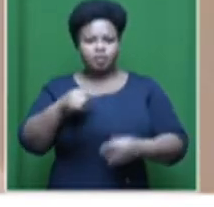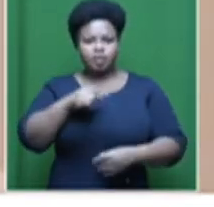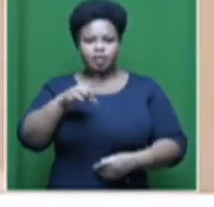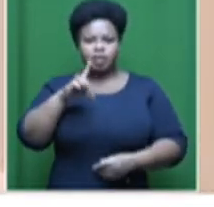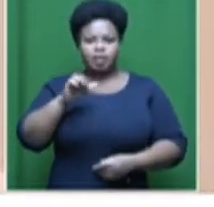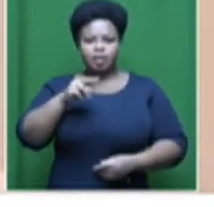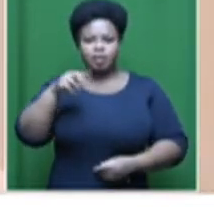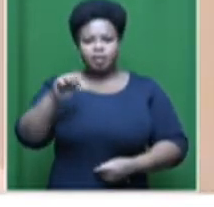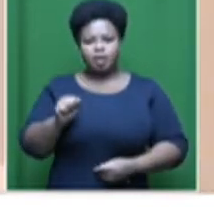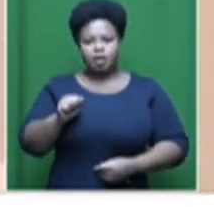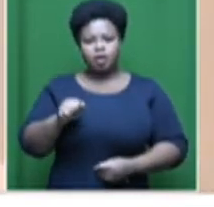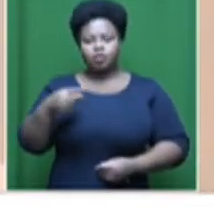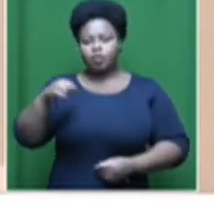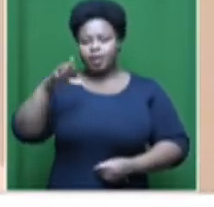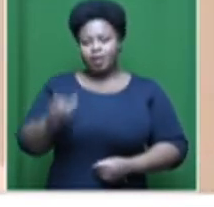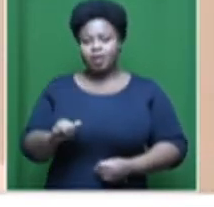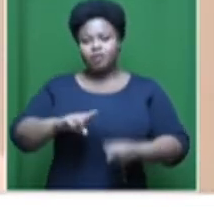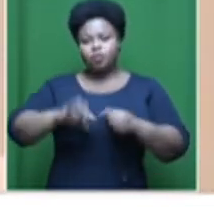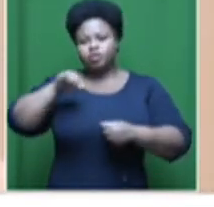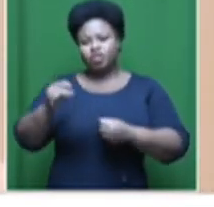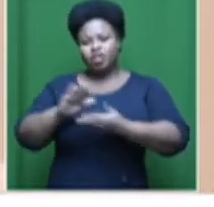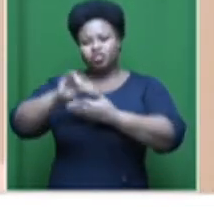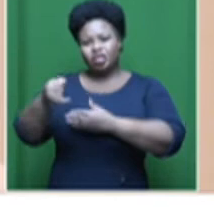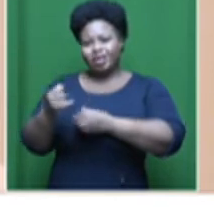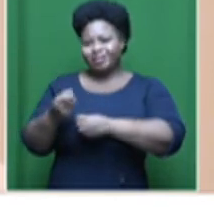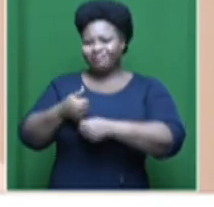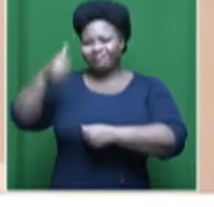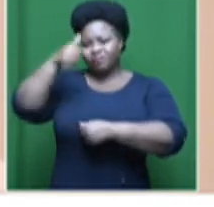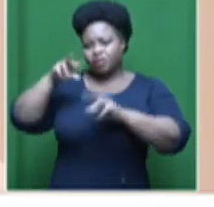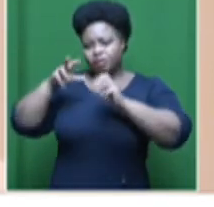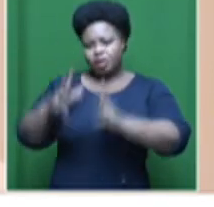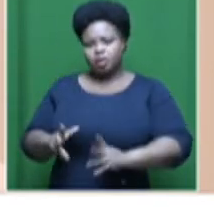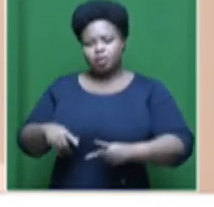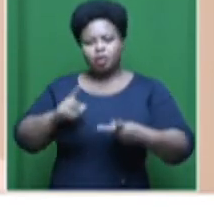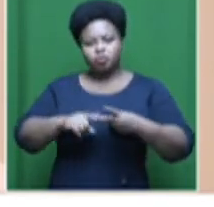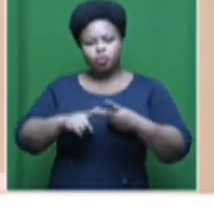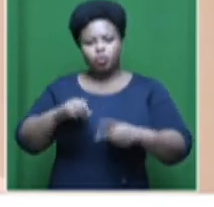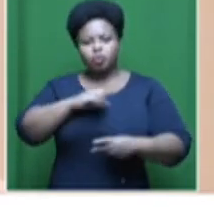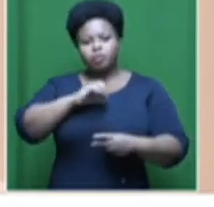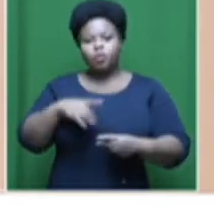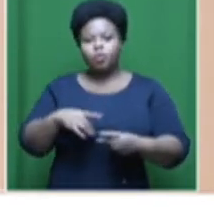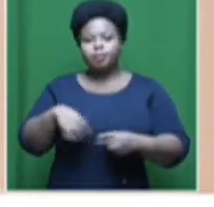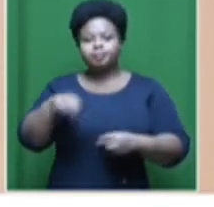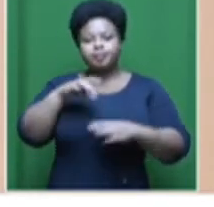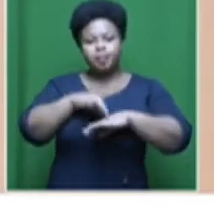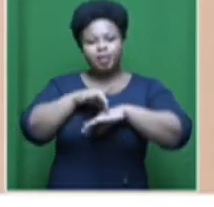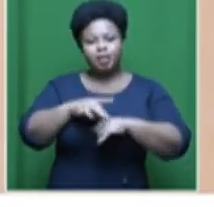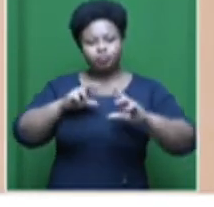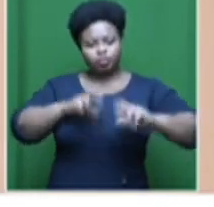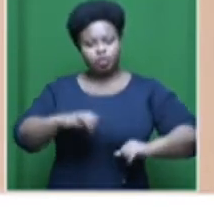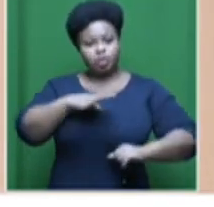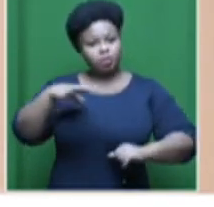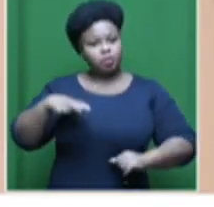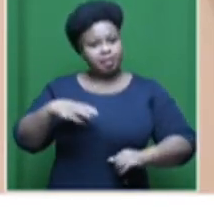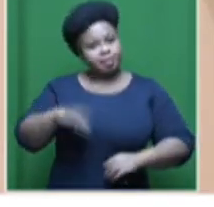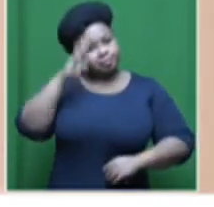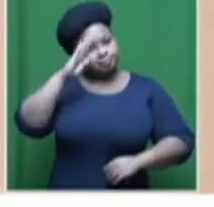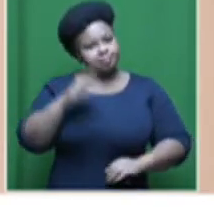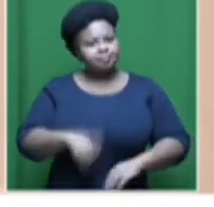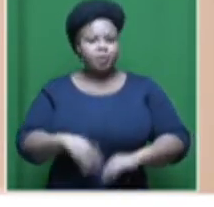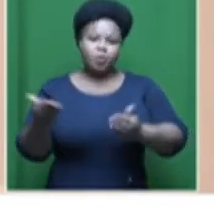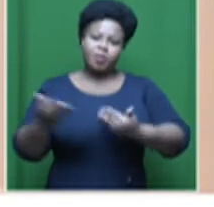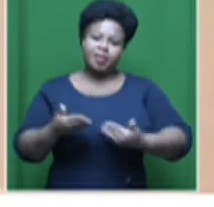principal investigator for the Johnson & Johnson trial and is, of course, the president of the Medical Research Council. Professor Gray, I see you and welcome. Thank you